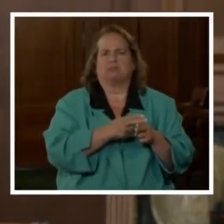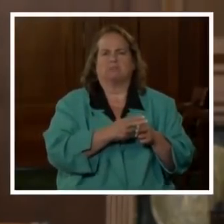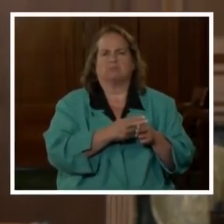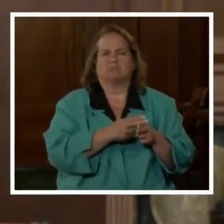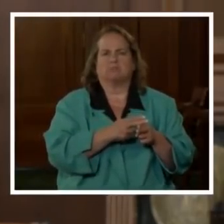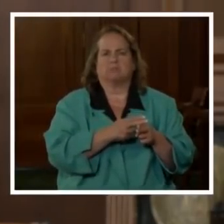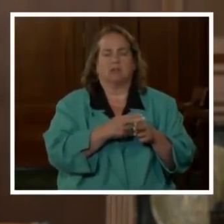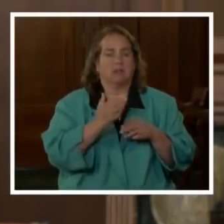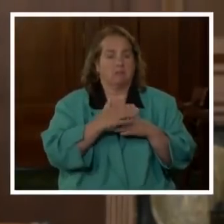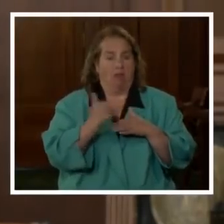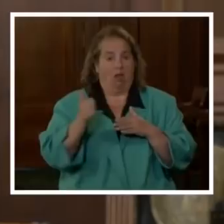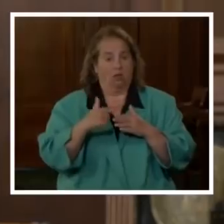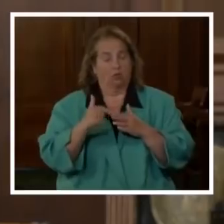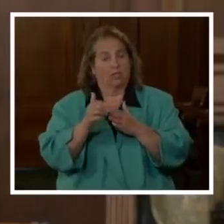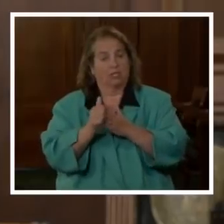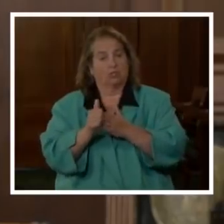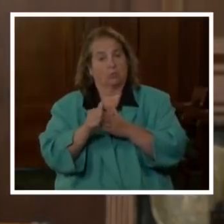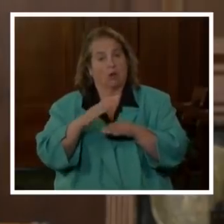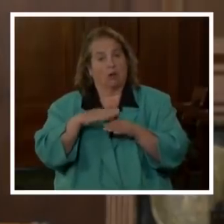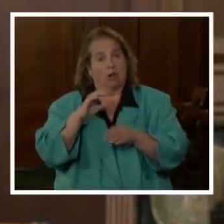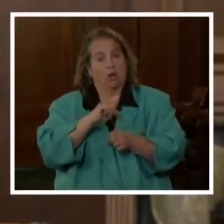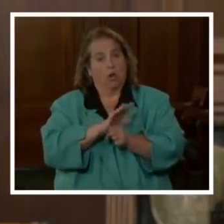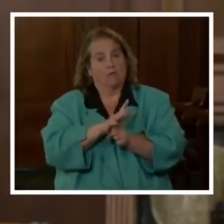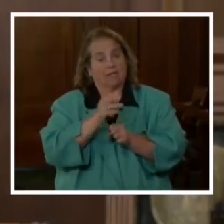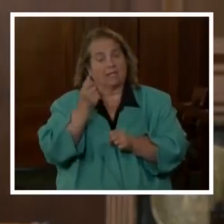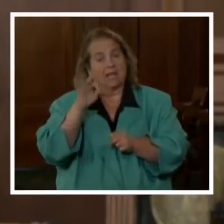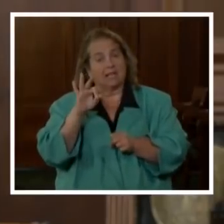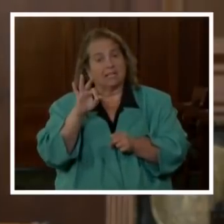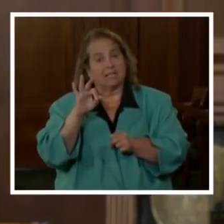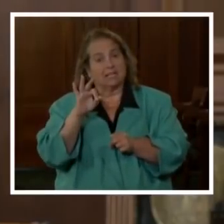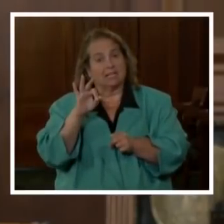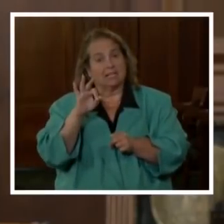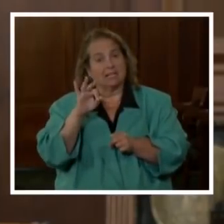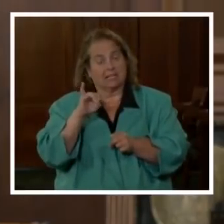The call to leadership on COVID-19